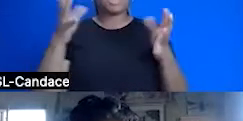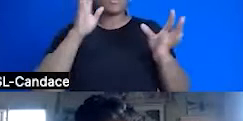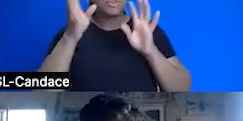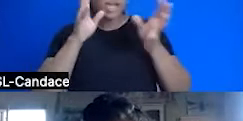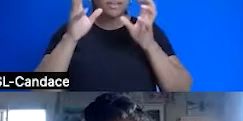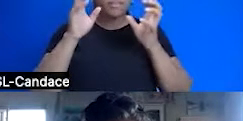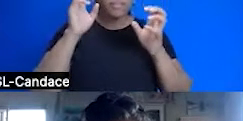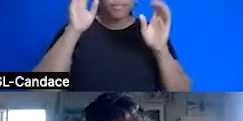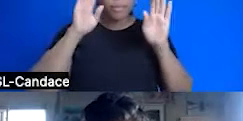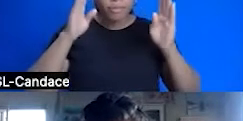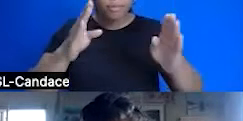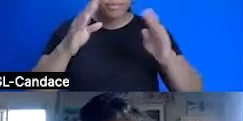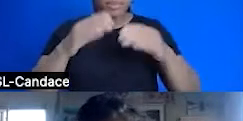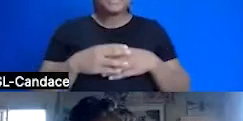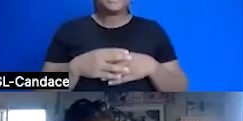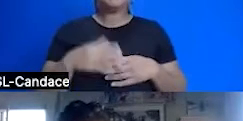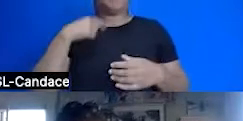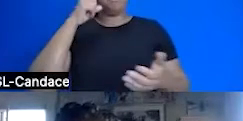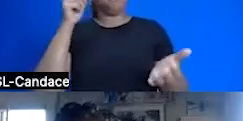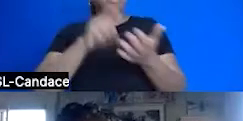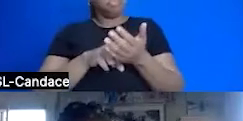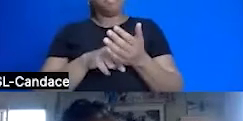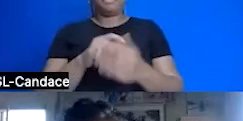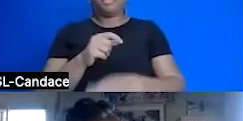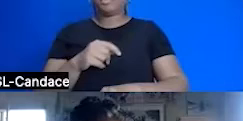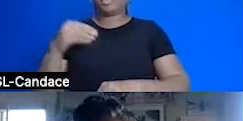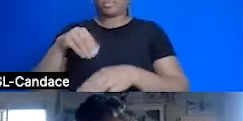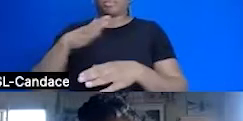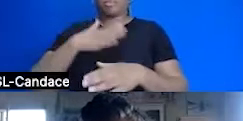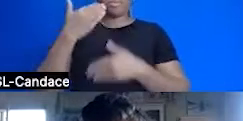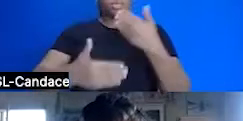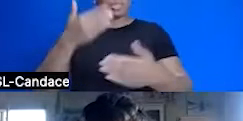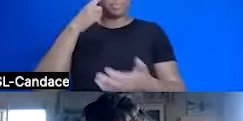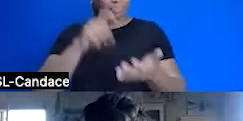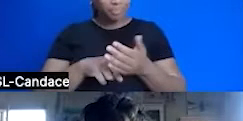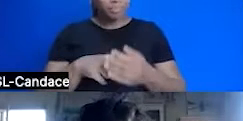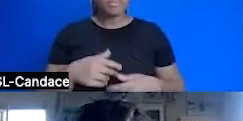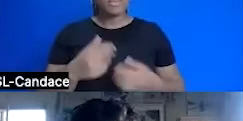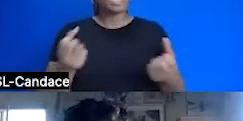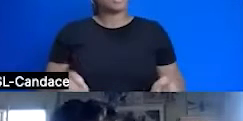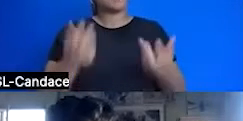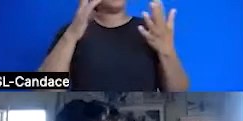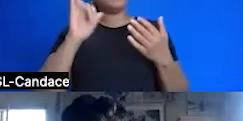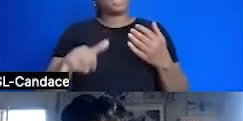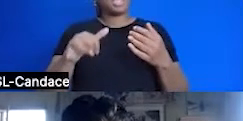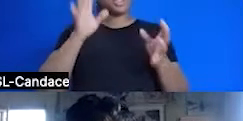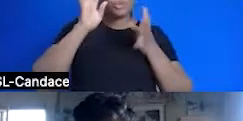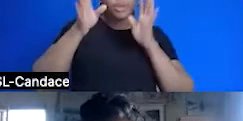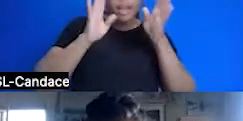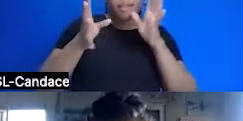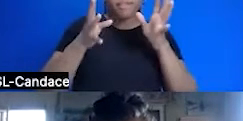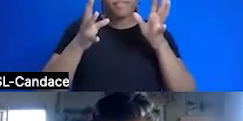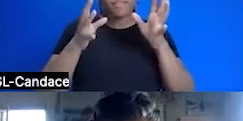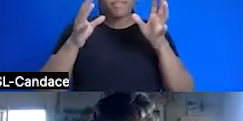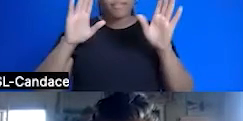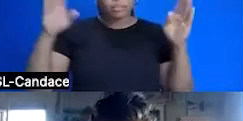attention. One of the things that I'm noticing in my process is how much of that creative attention that my